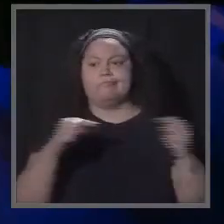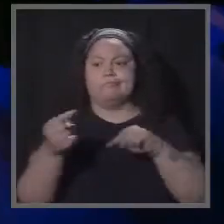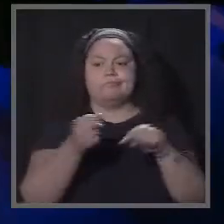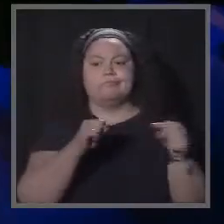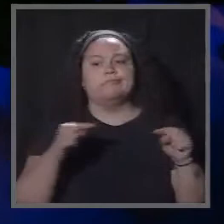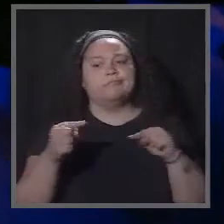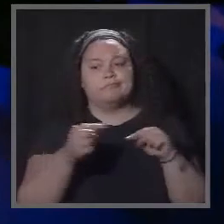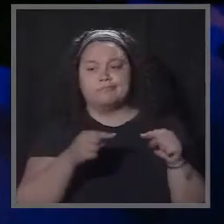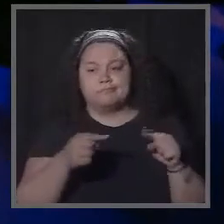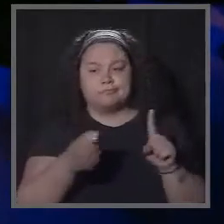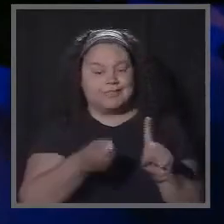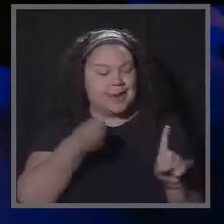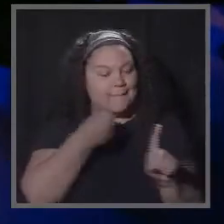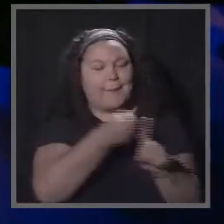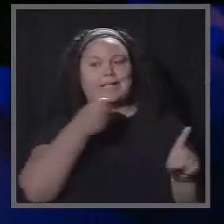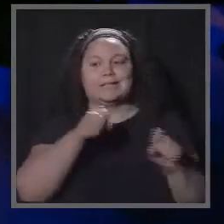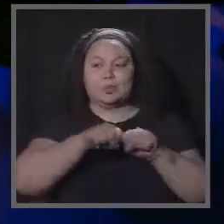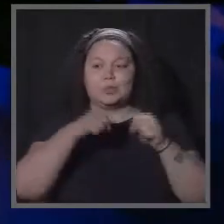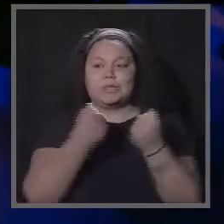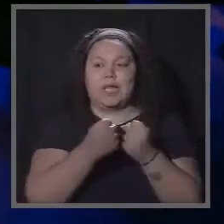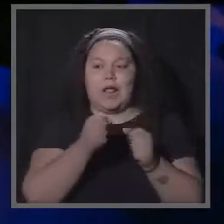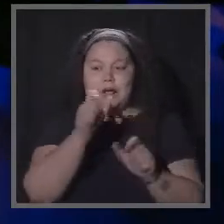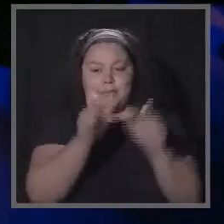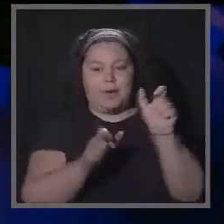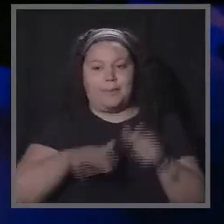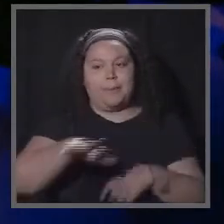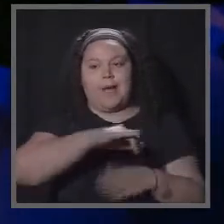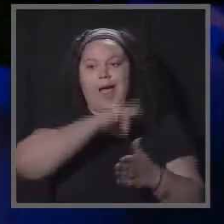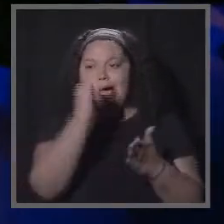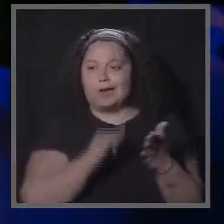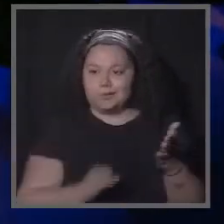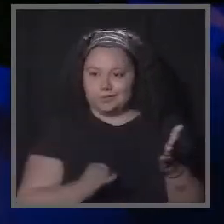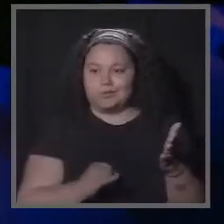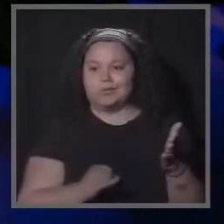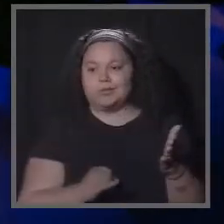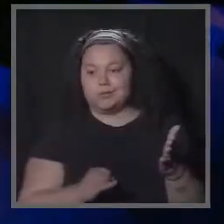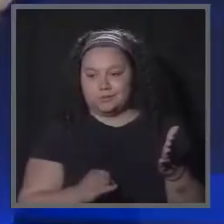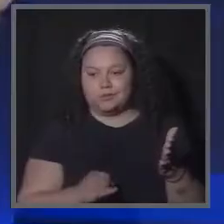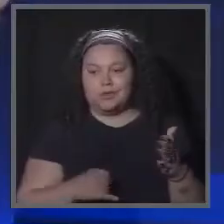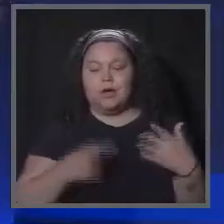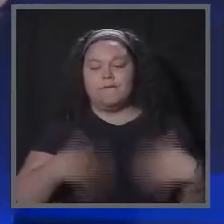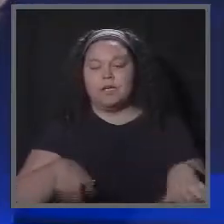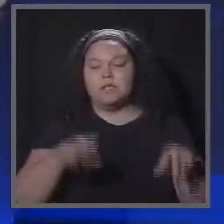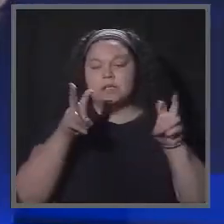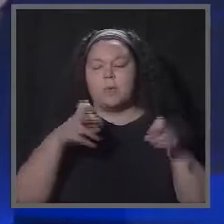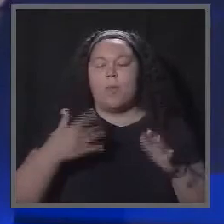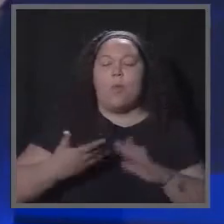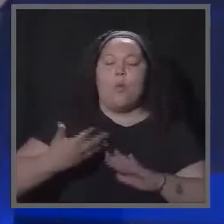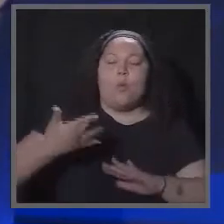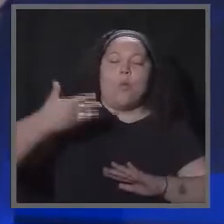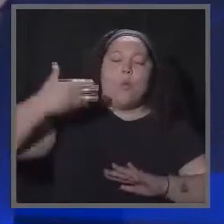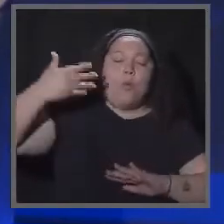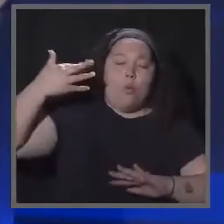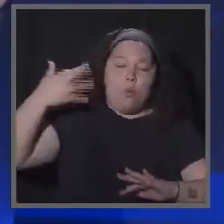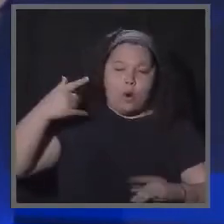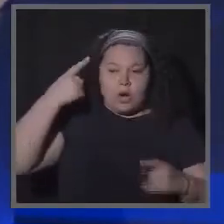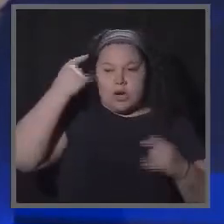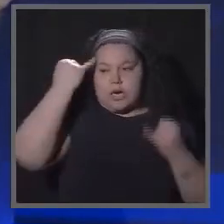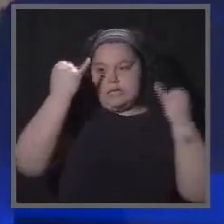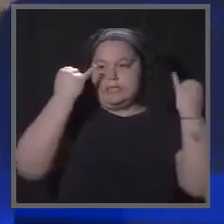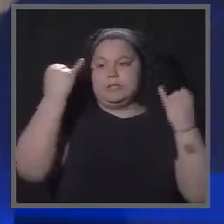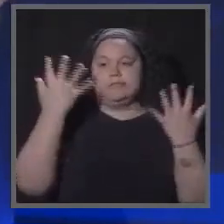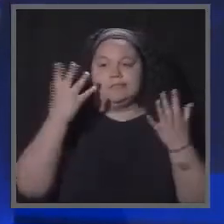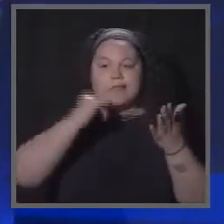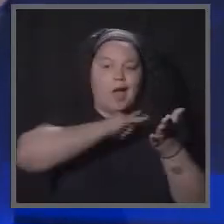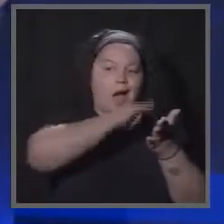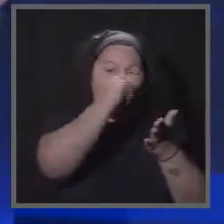talk about social impact and artistic value. It is a classic discussion, the idea of art through art